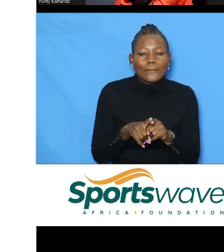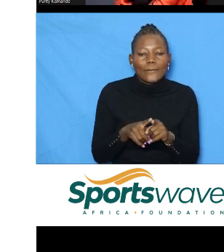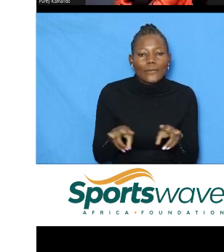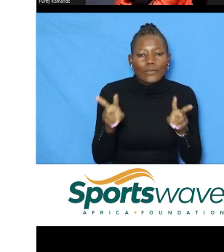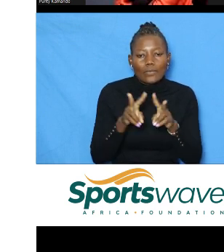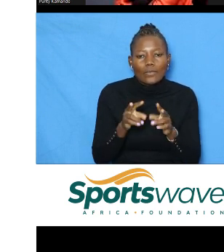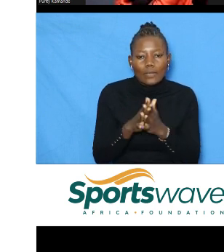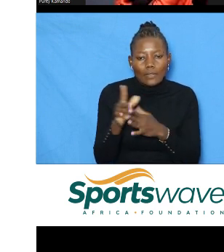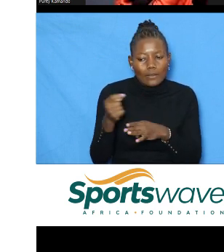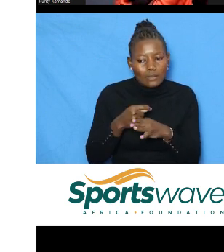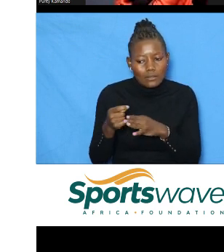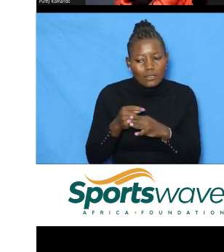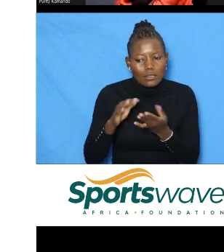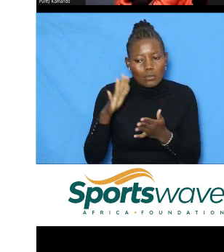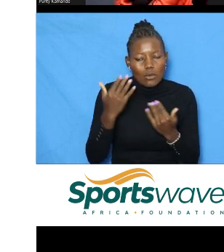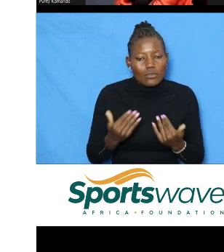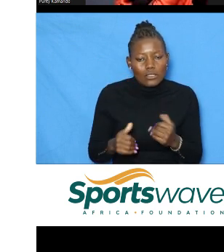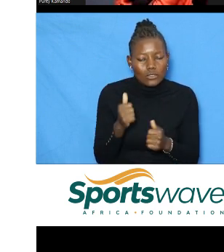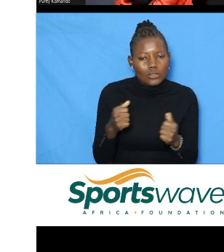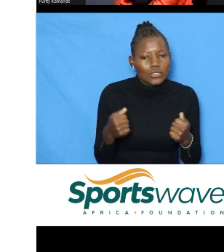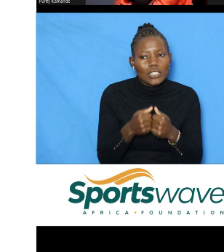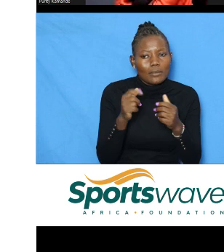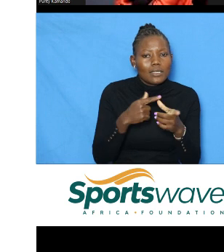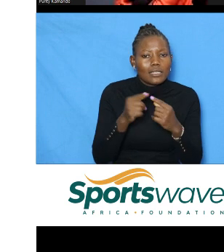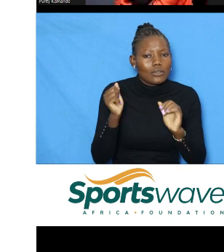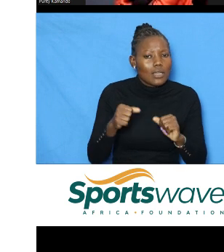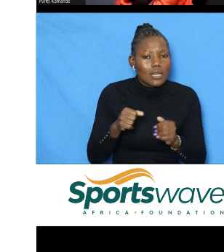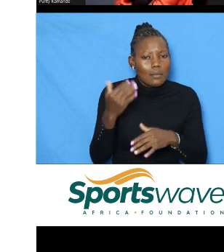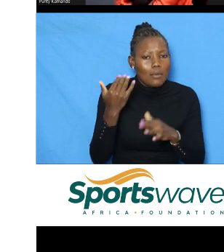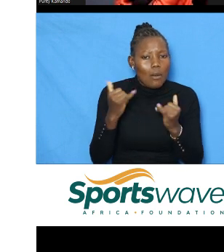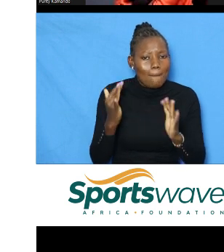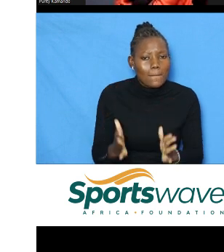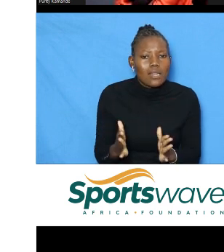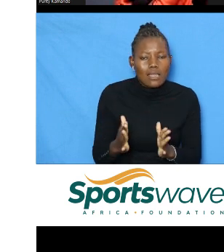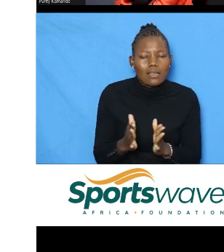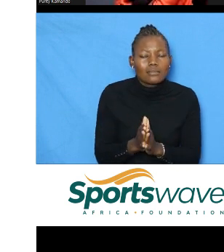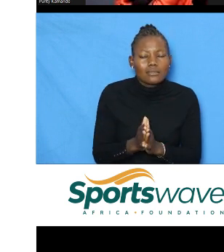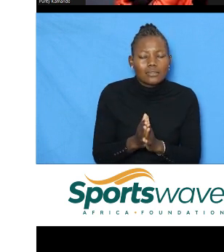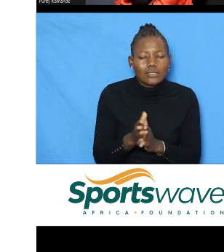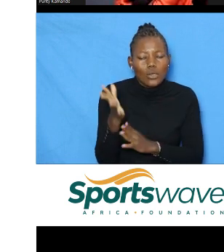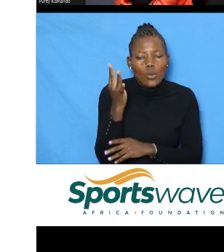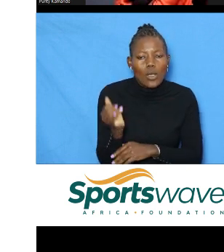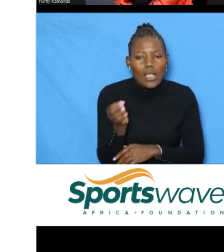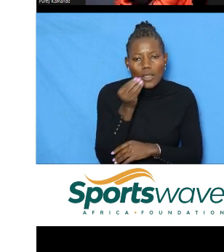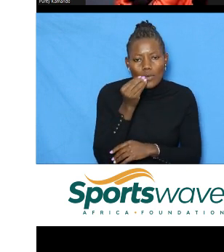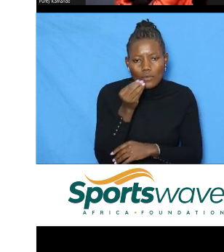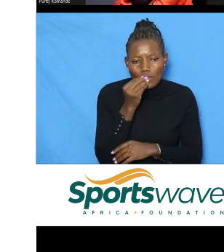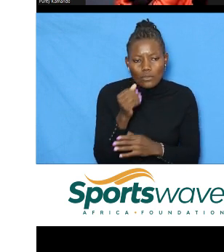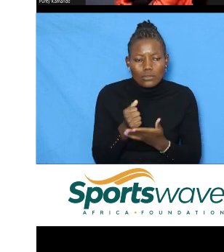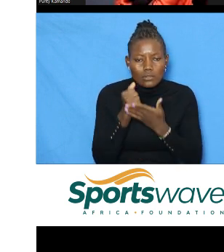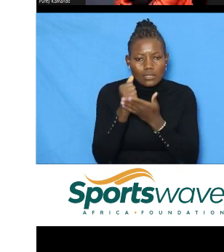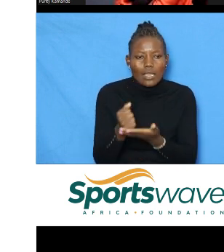with adaptations that come in during training, then we are enabling our athletes to be able to optimize, because nutrition enables or